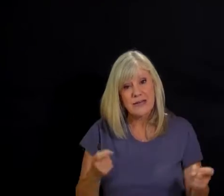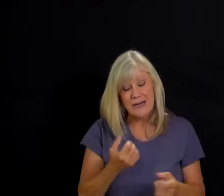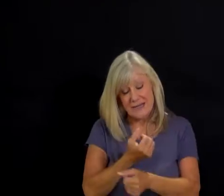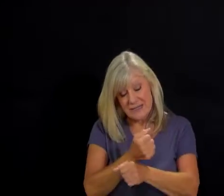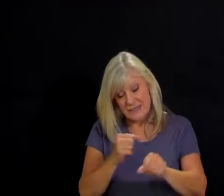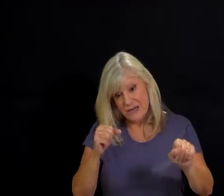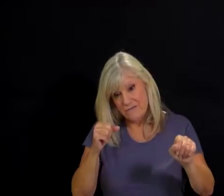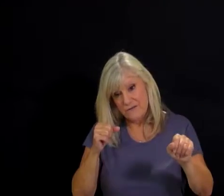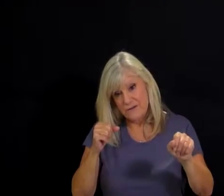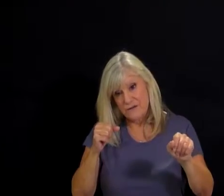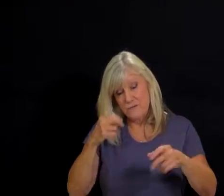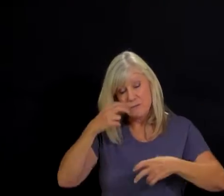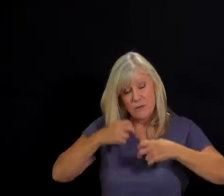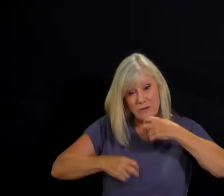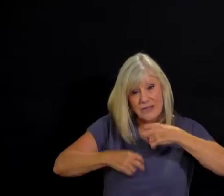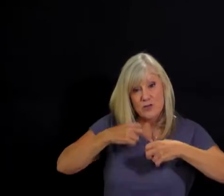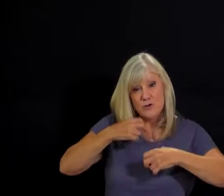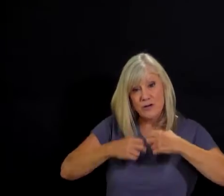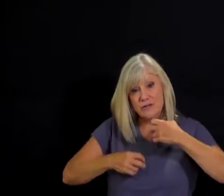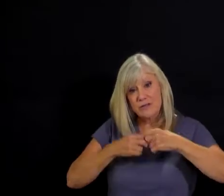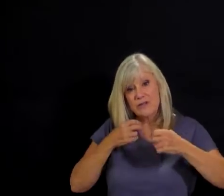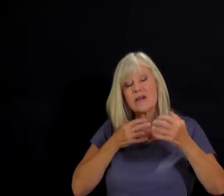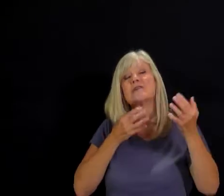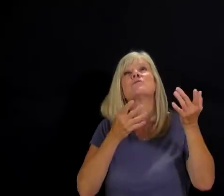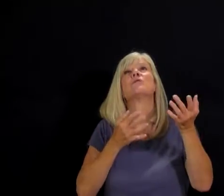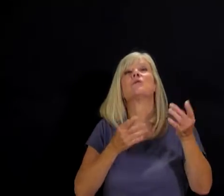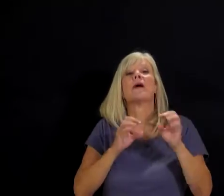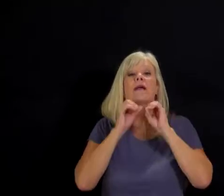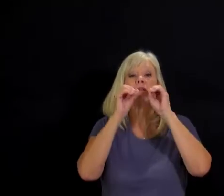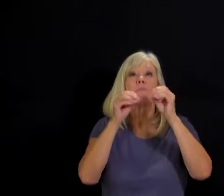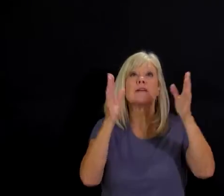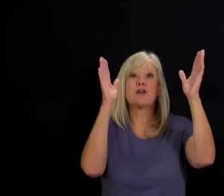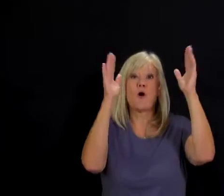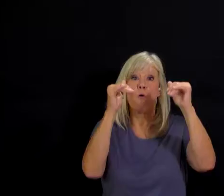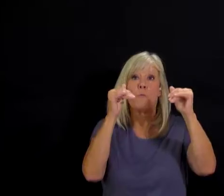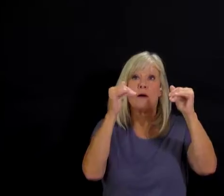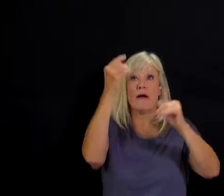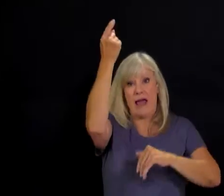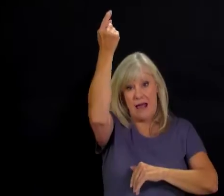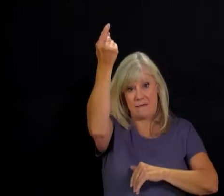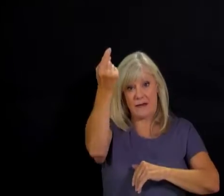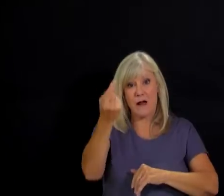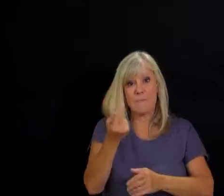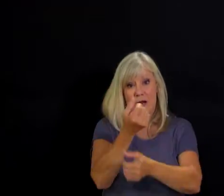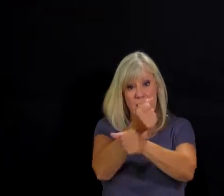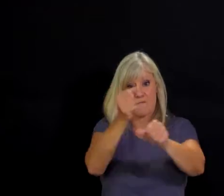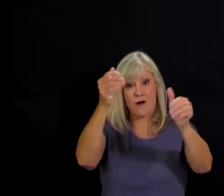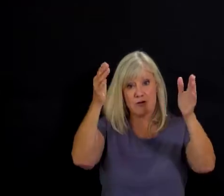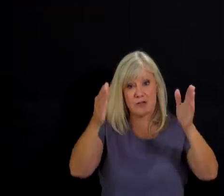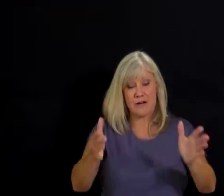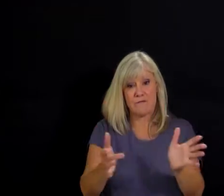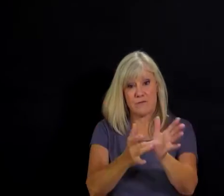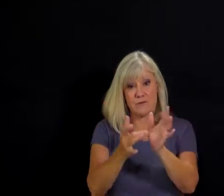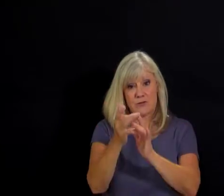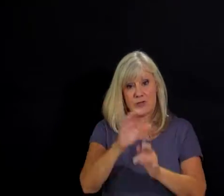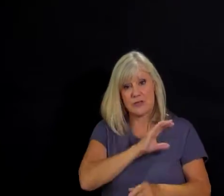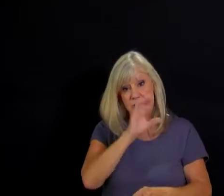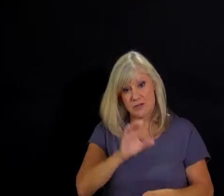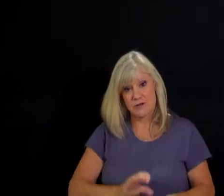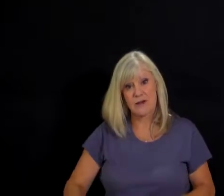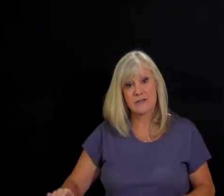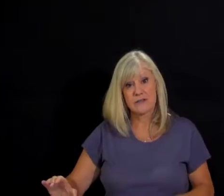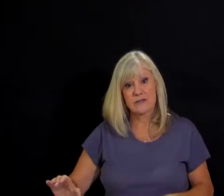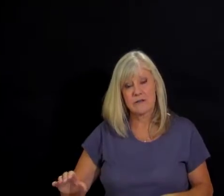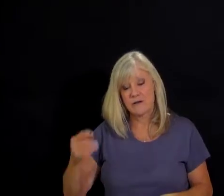and safe from all distress, as we await the blessed hope and the coming of our Savior, Jesus